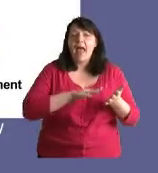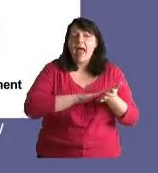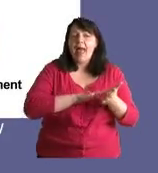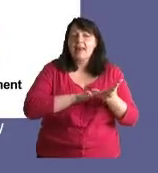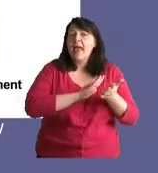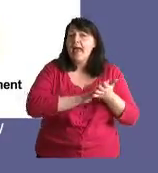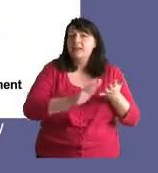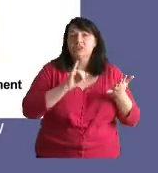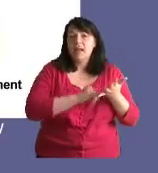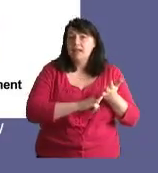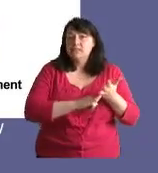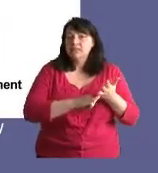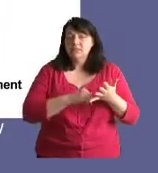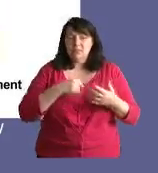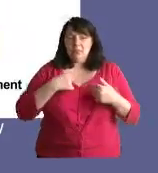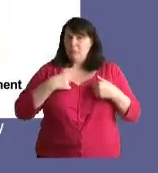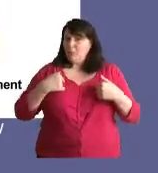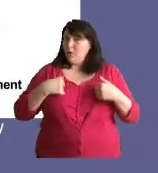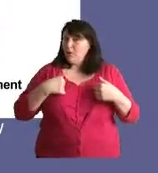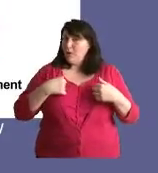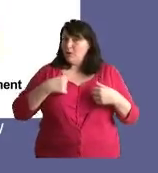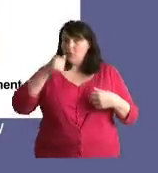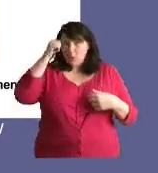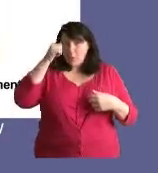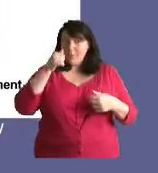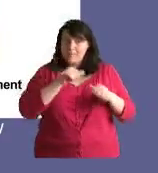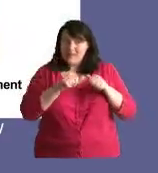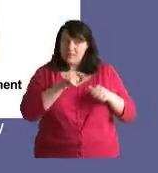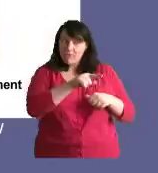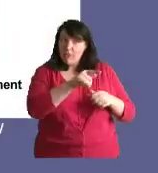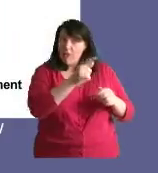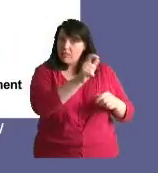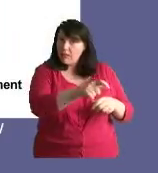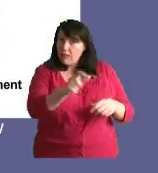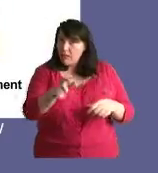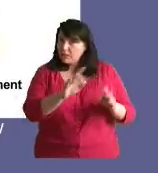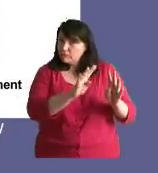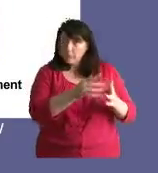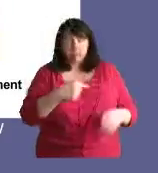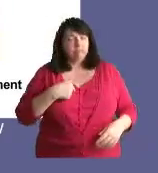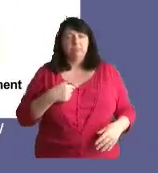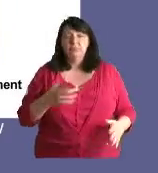And in the NHS, we don't always know what's best for the client group.